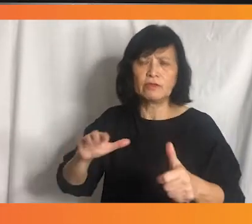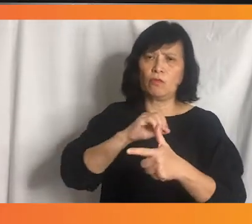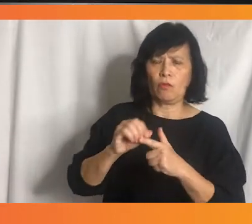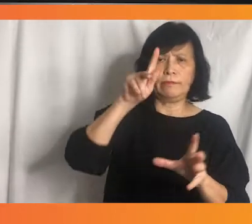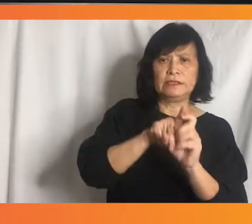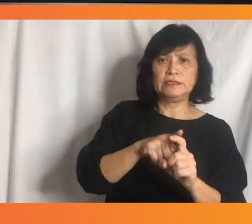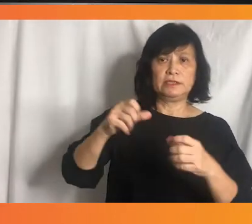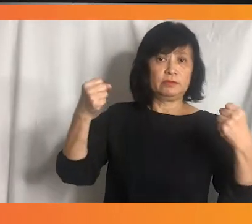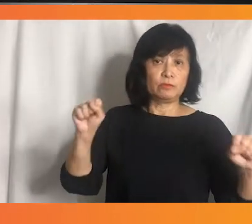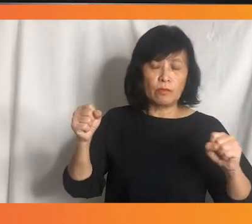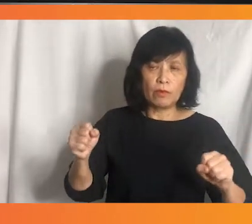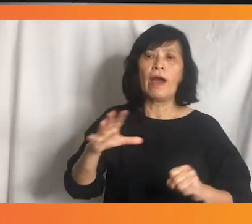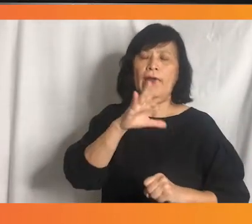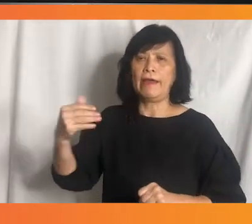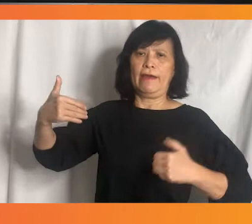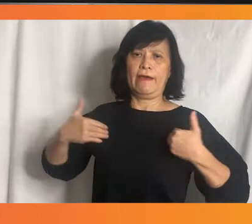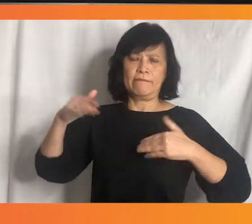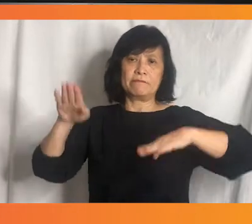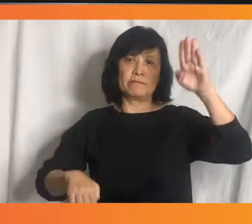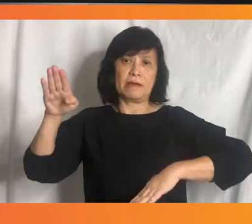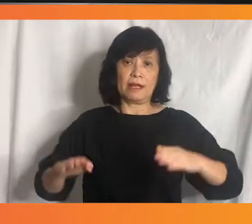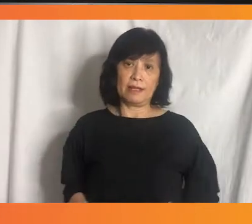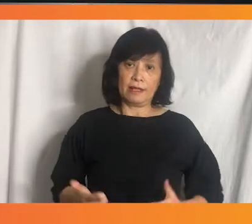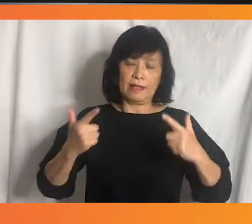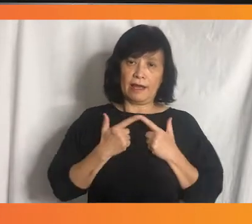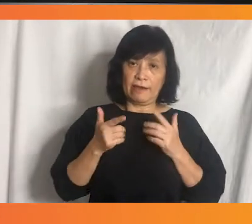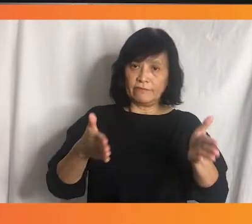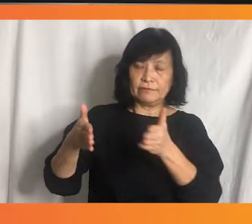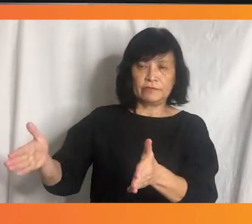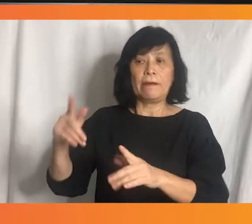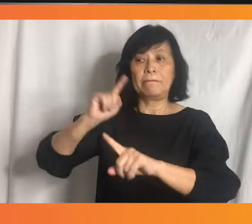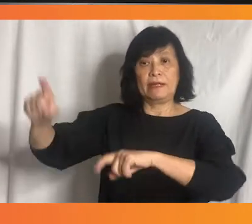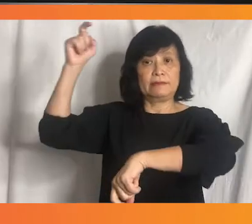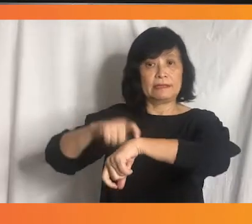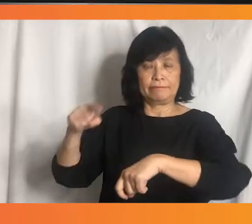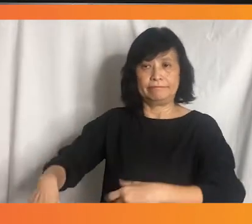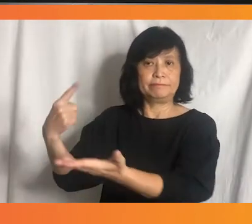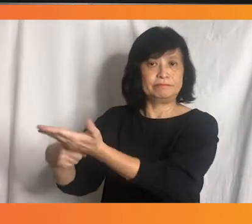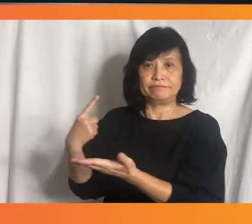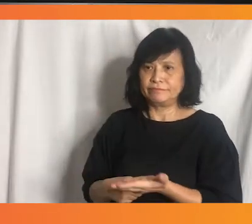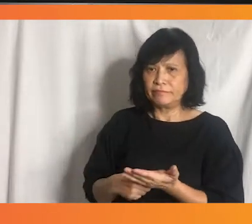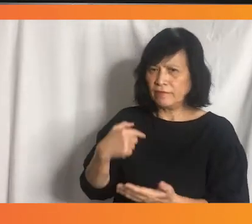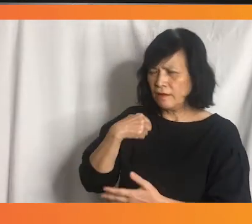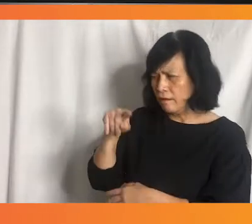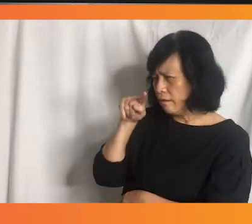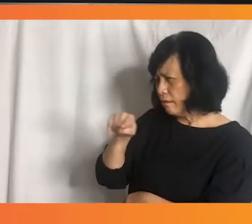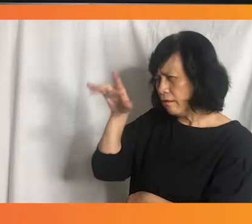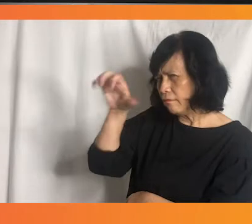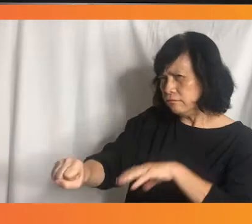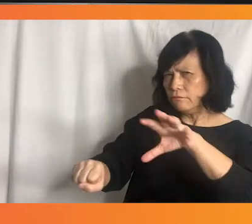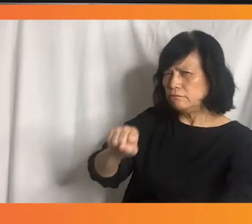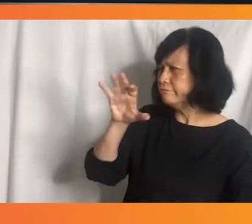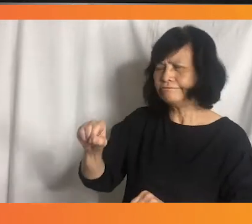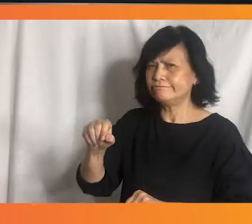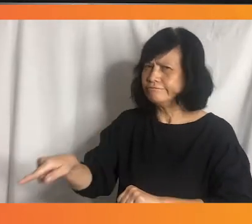sedentary, and also having a balanced lifestyle. However, during the focus group, we were not able to sense the actualization of